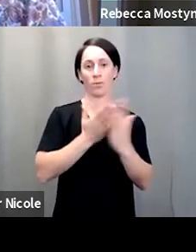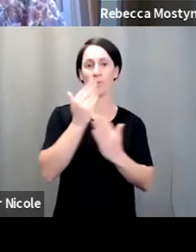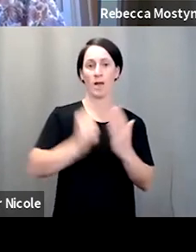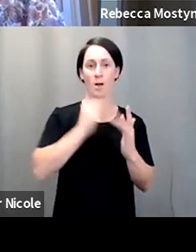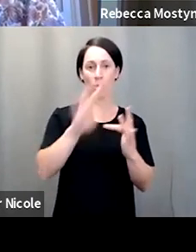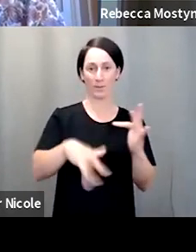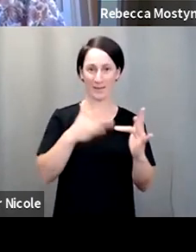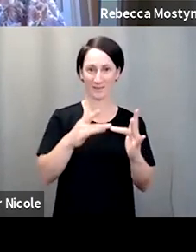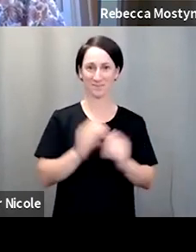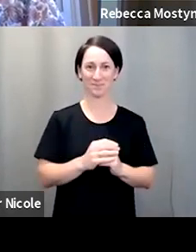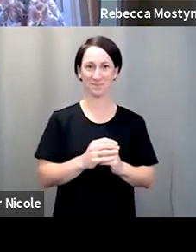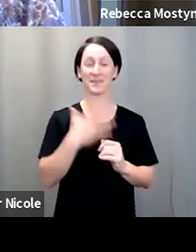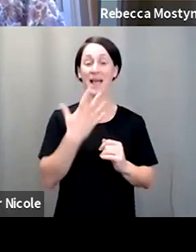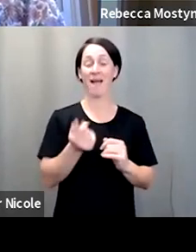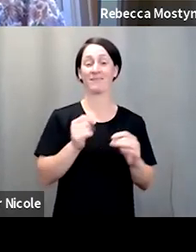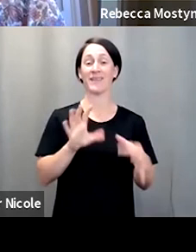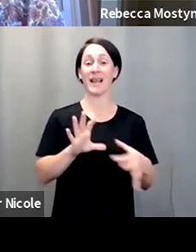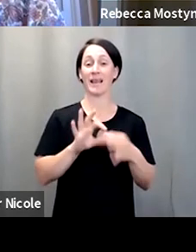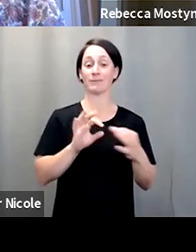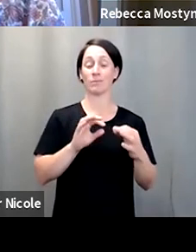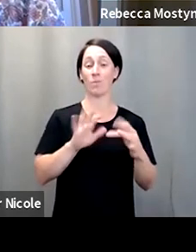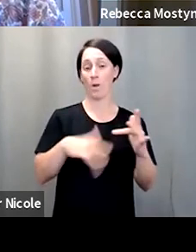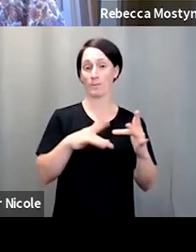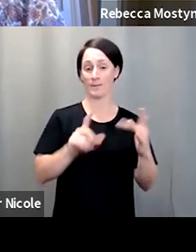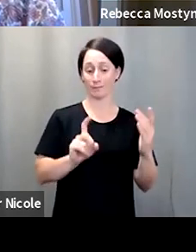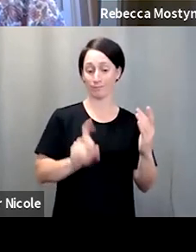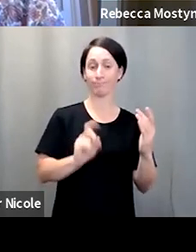And of course, there's a link to all our reports and the dashboard